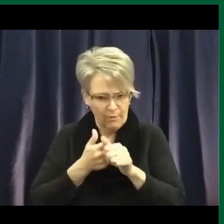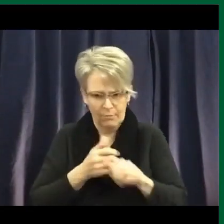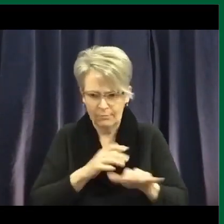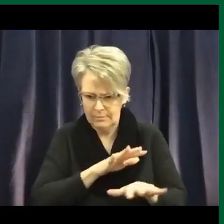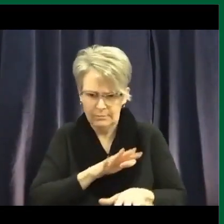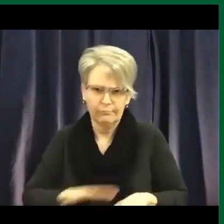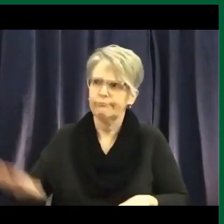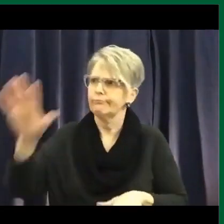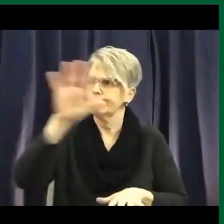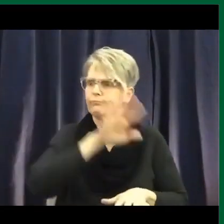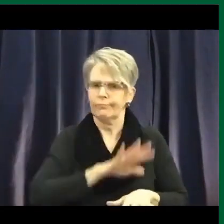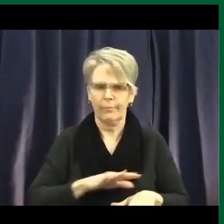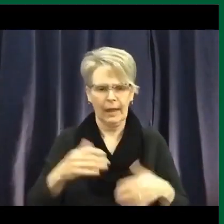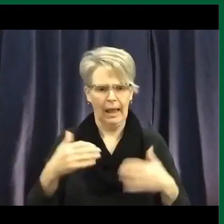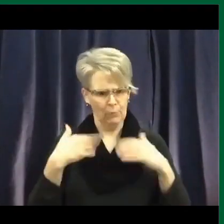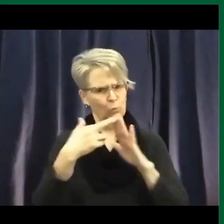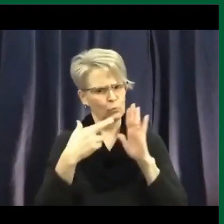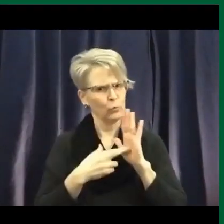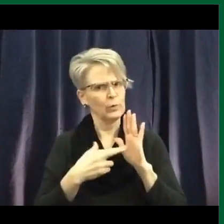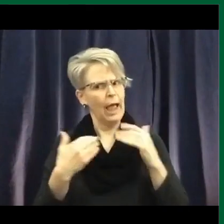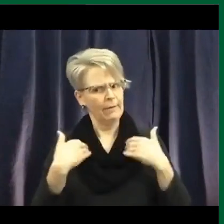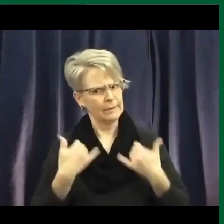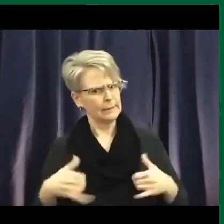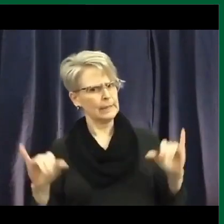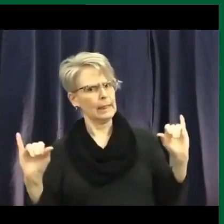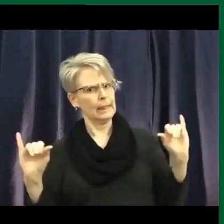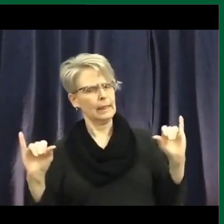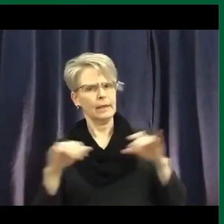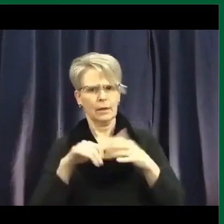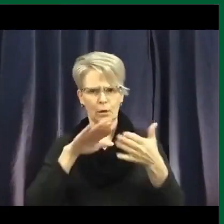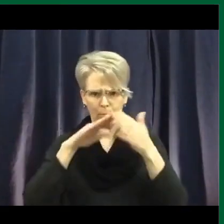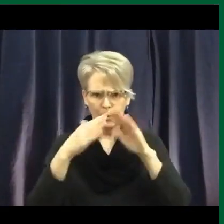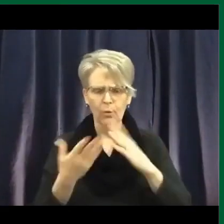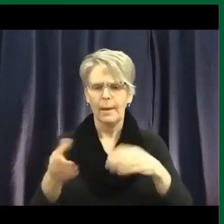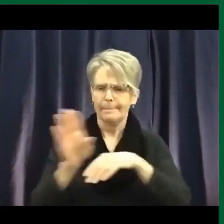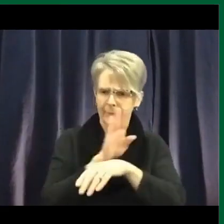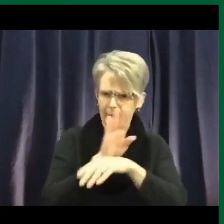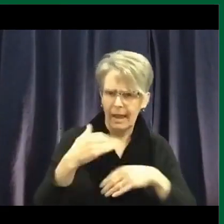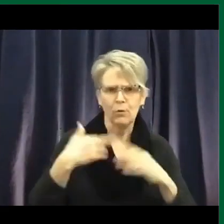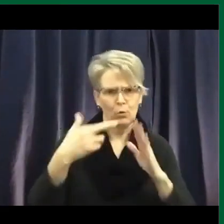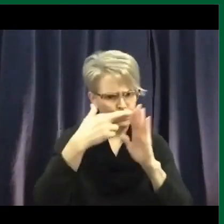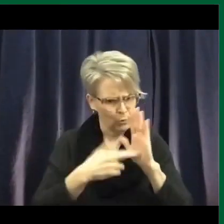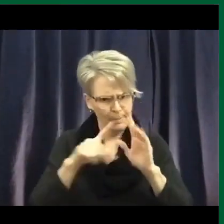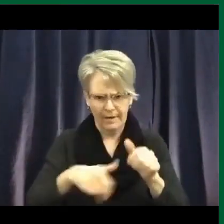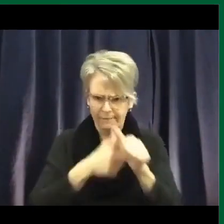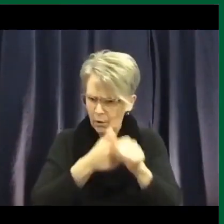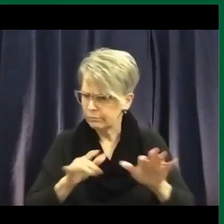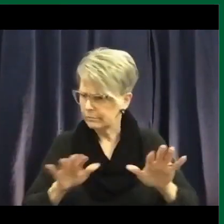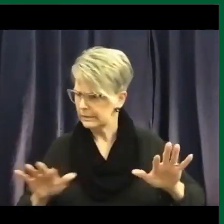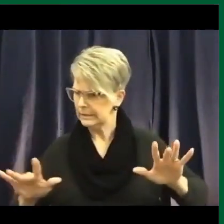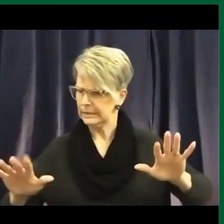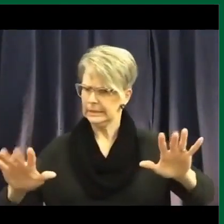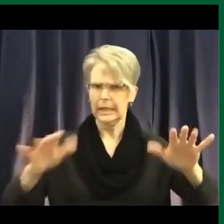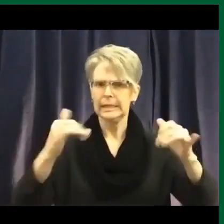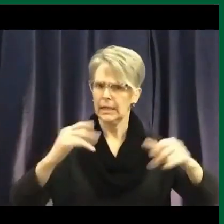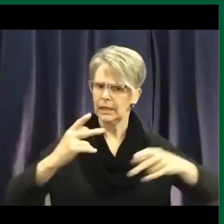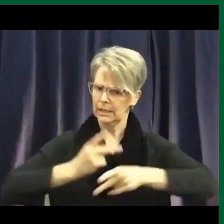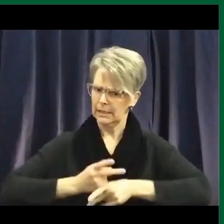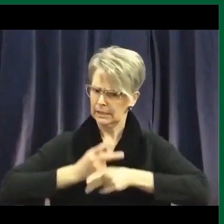broader aspects of our community and our places of business right across the province. We